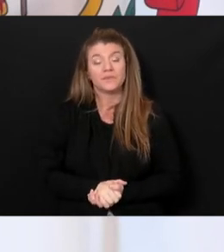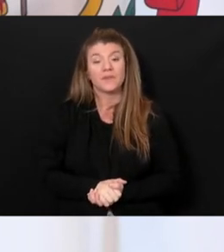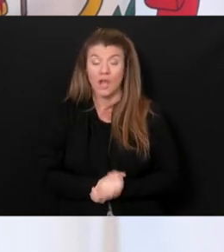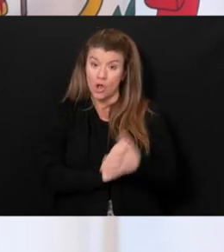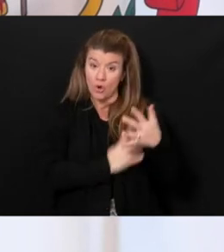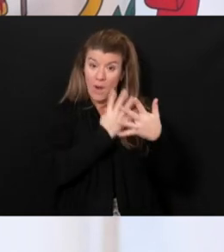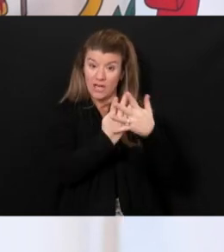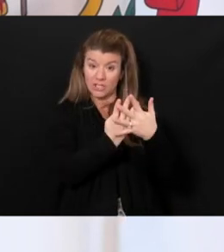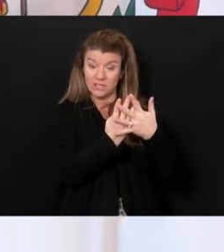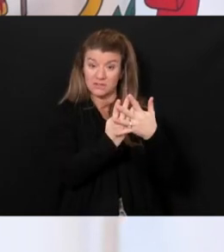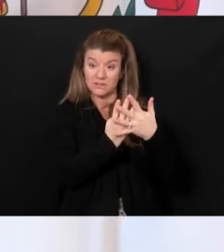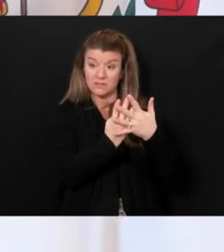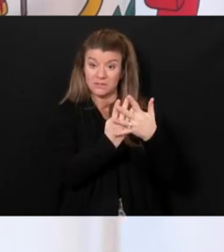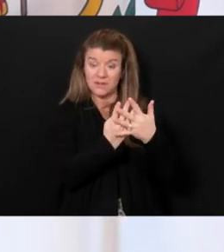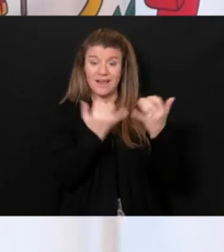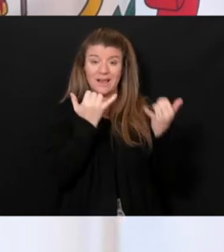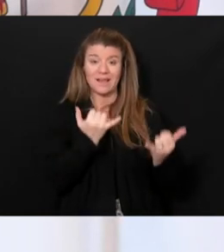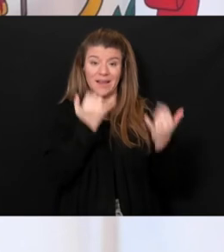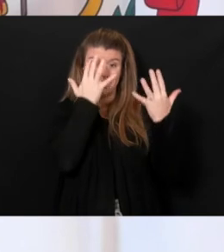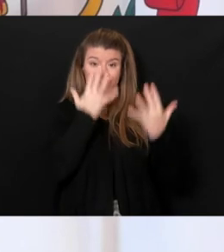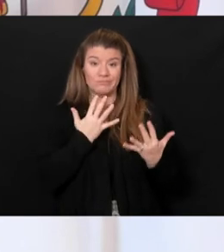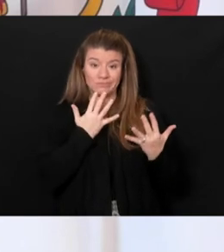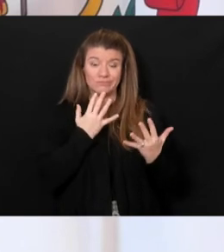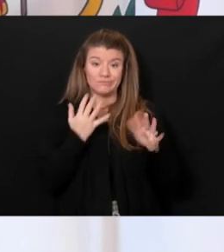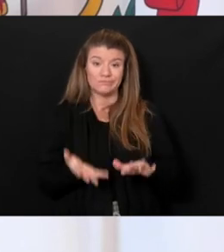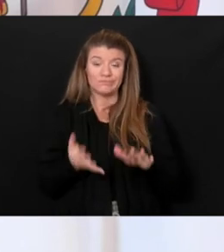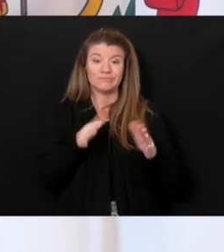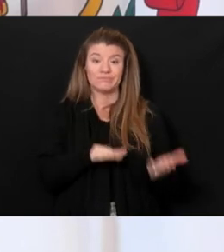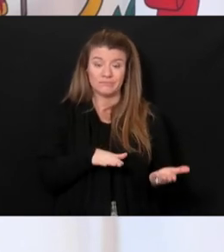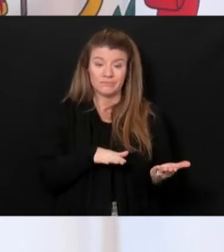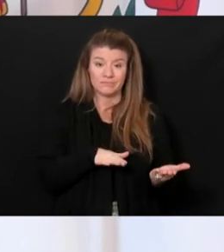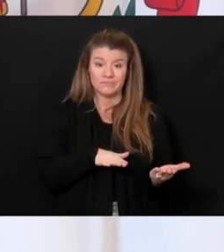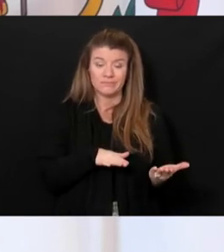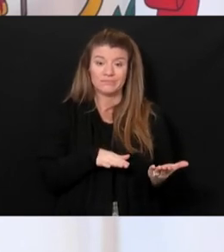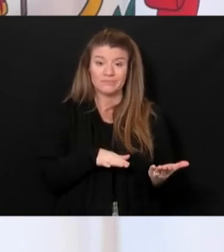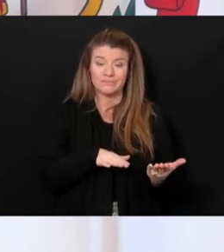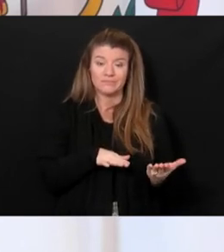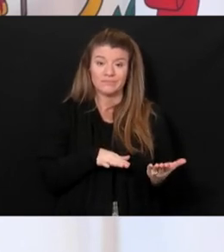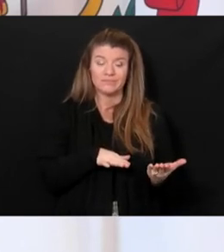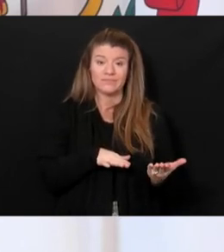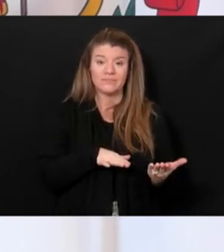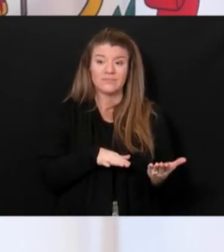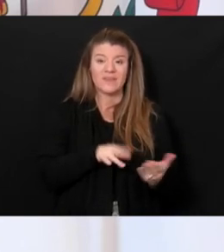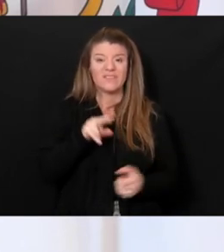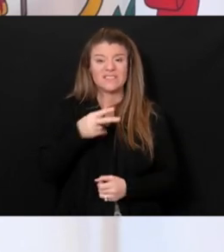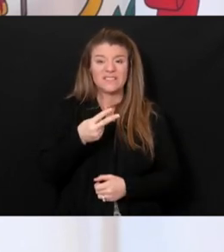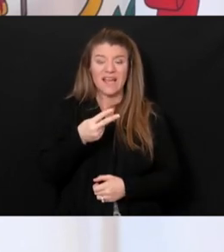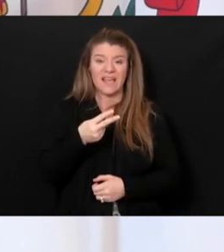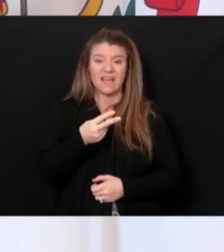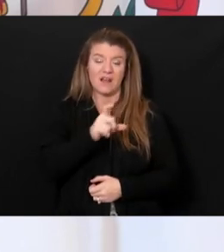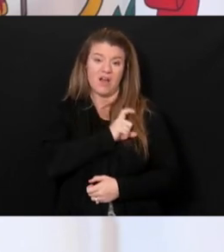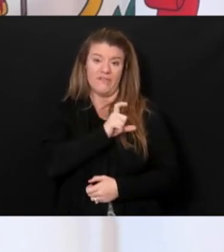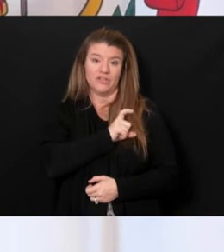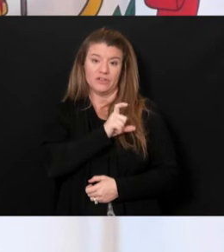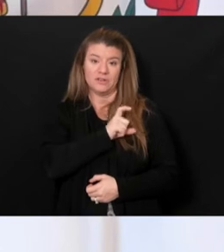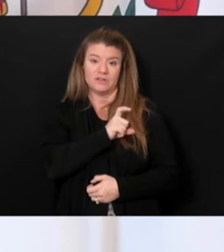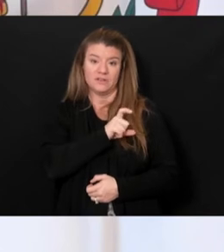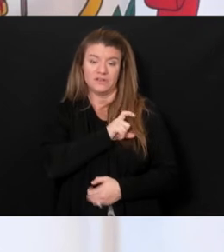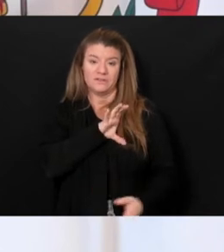Corrections is now mourning the death, and I mentioned this earlier, of a second officer from